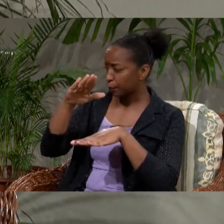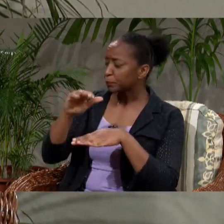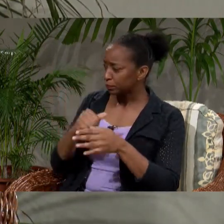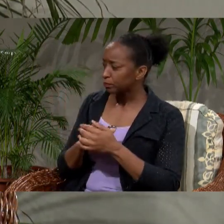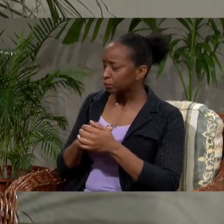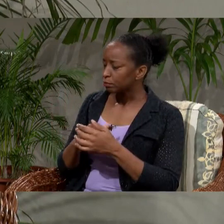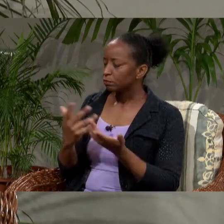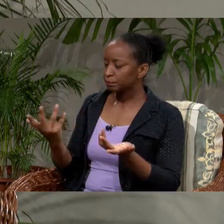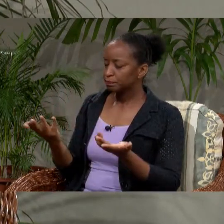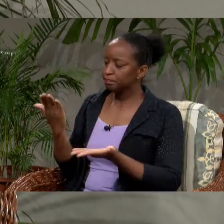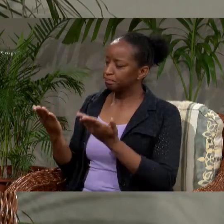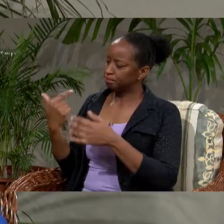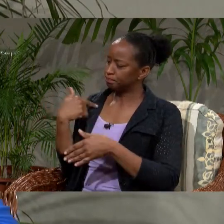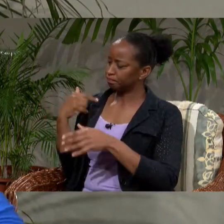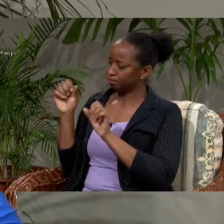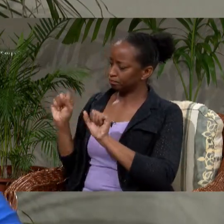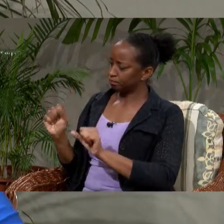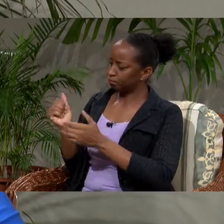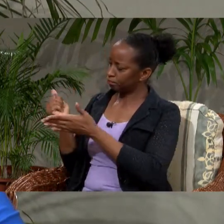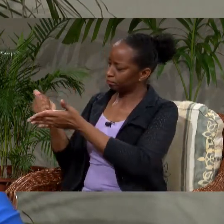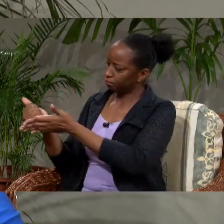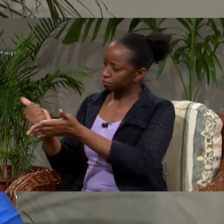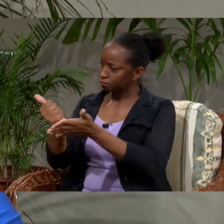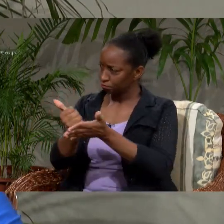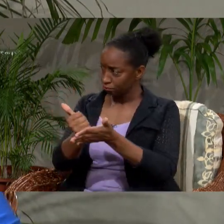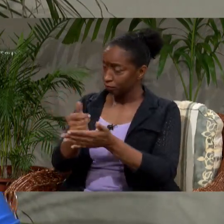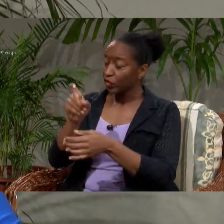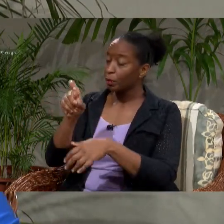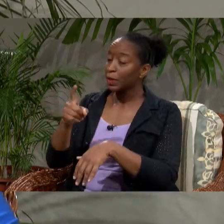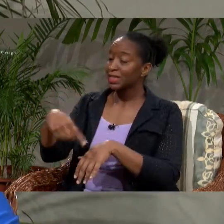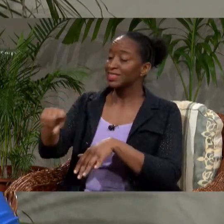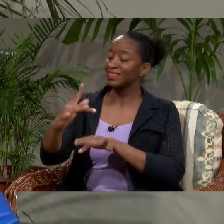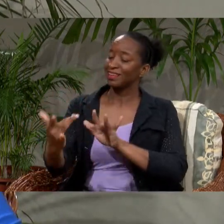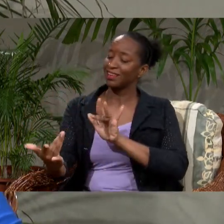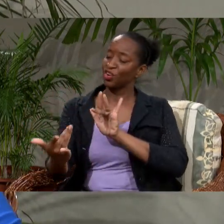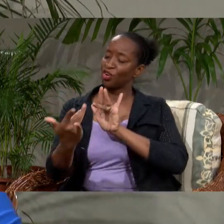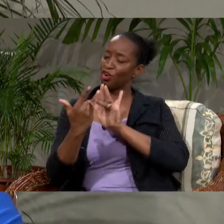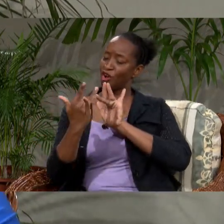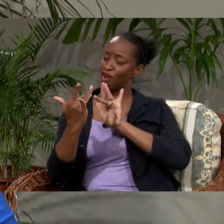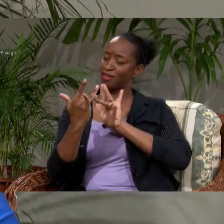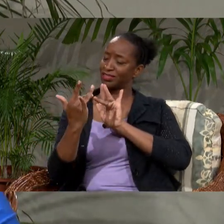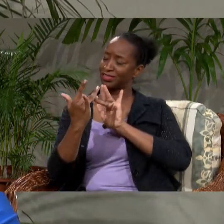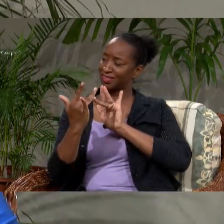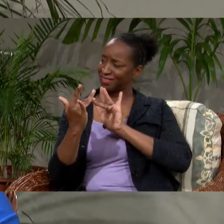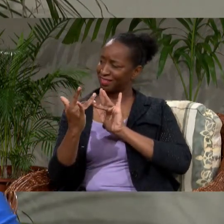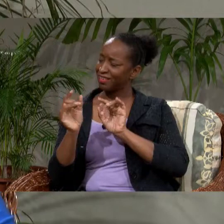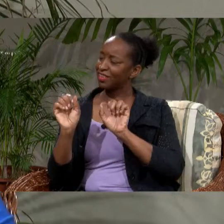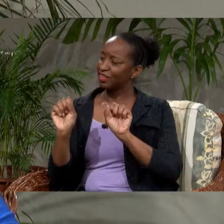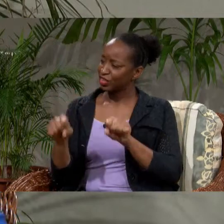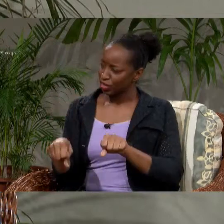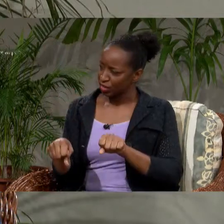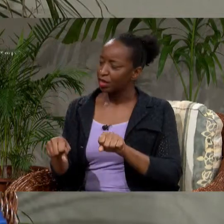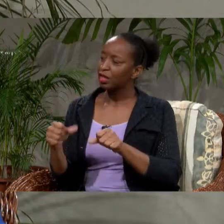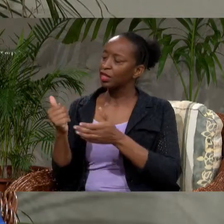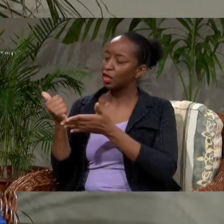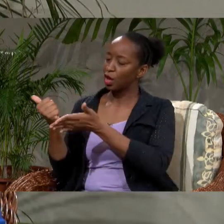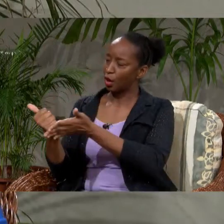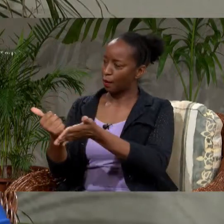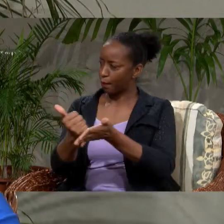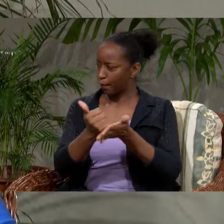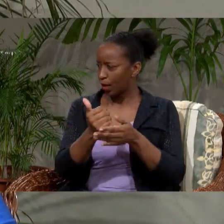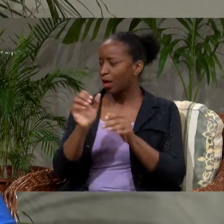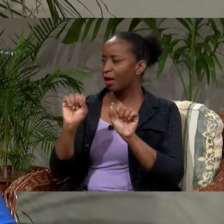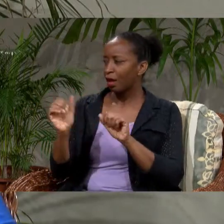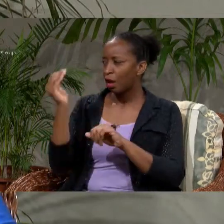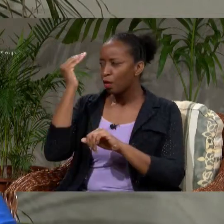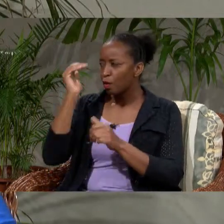to help them, they have to reach out to us so that we'll be able to find ways so that we can work with that to help them to